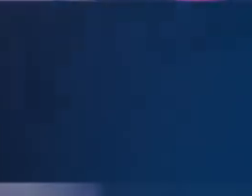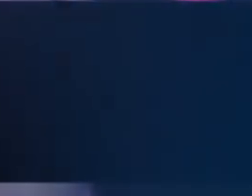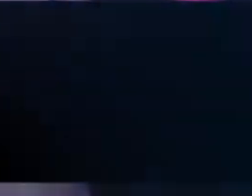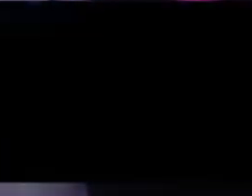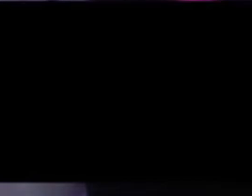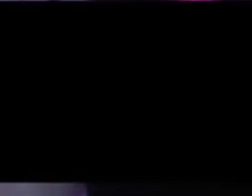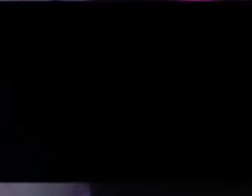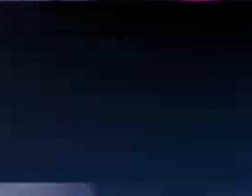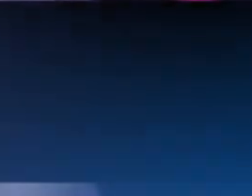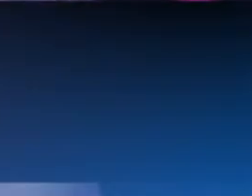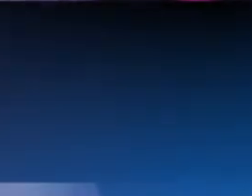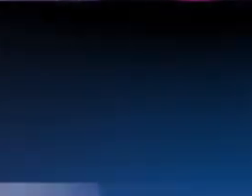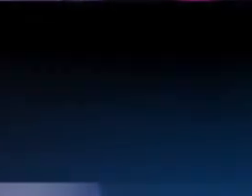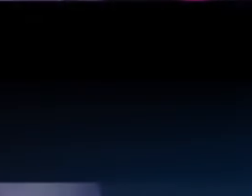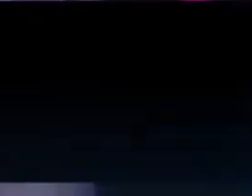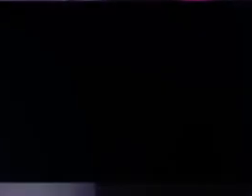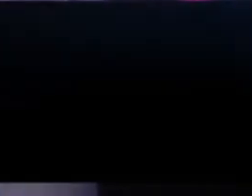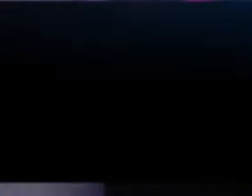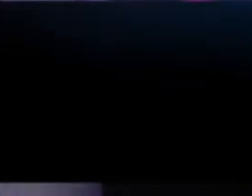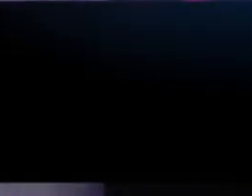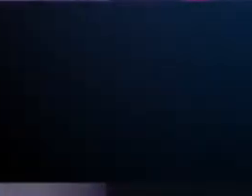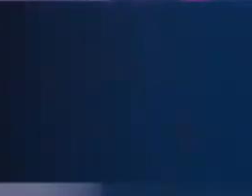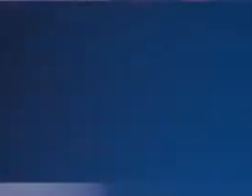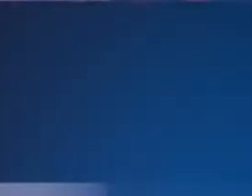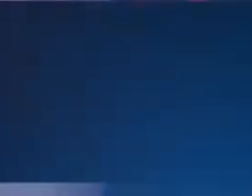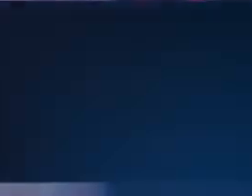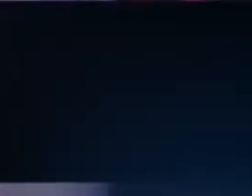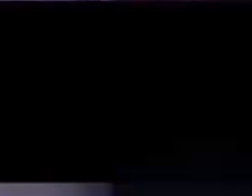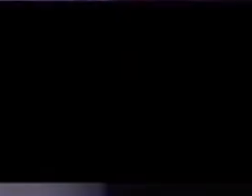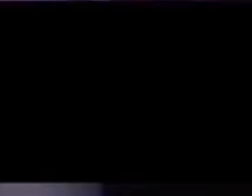I've had admission in both